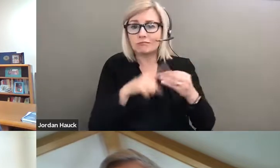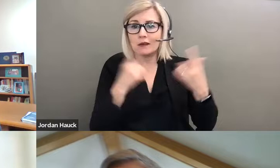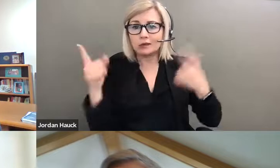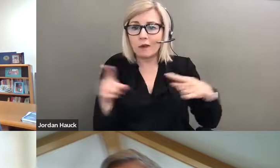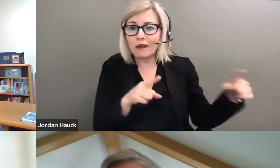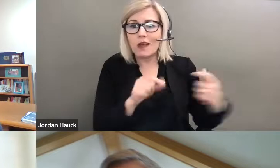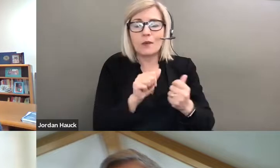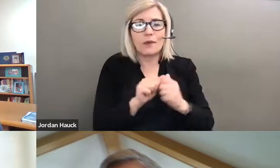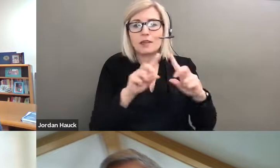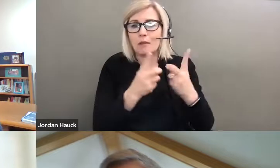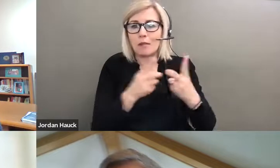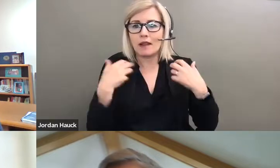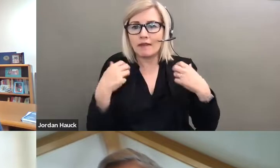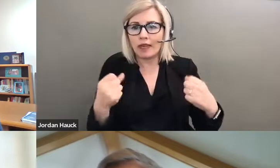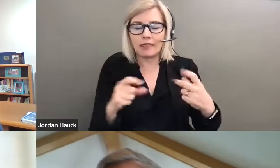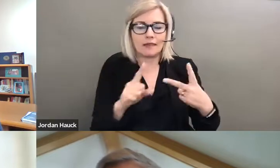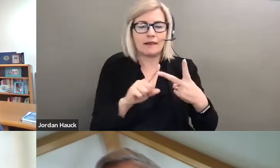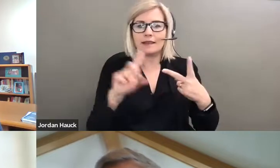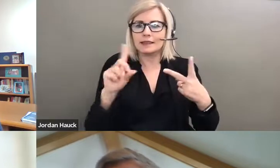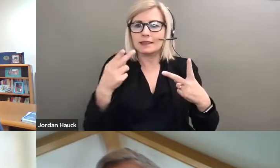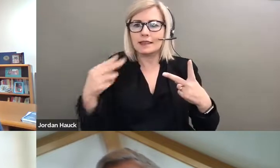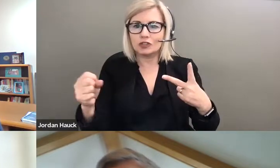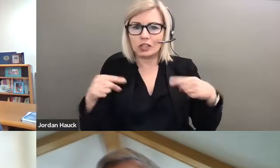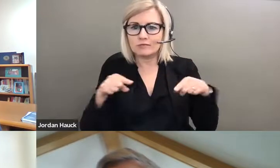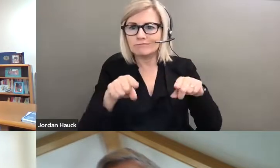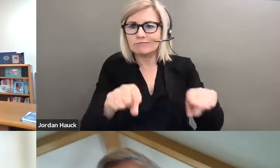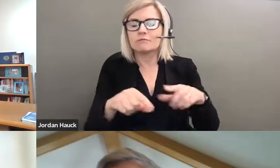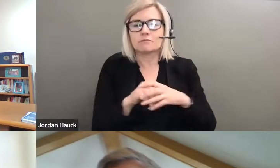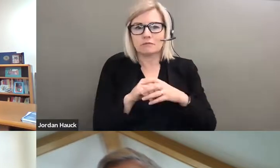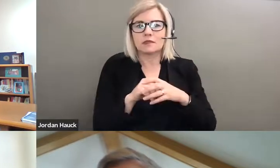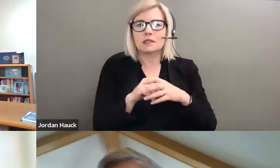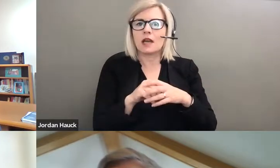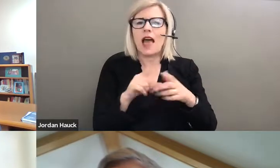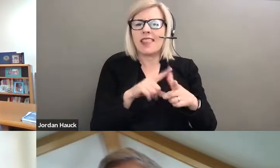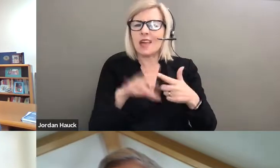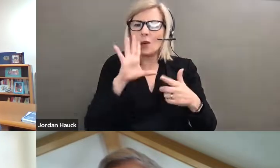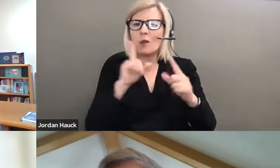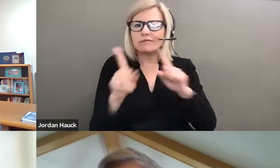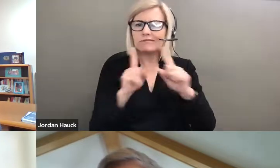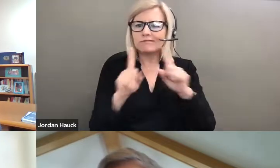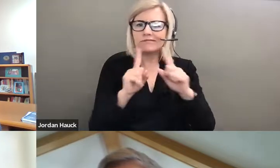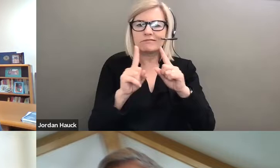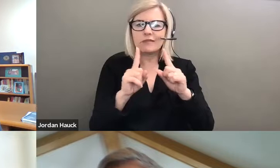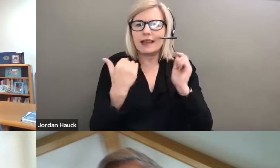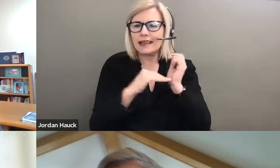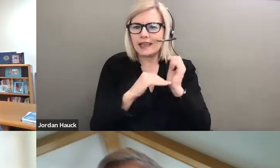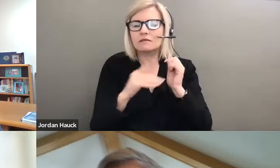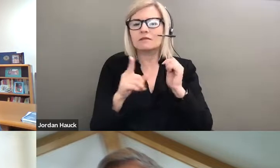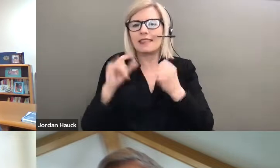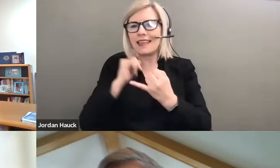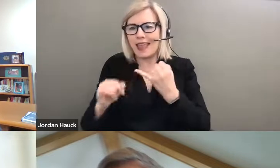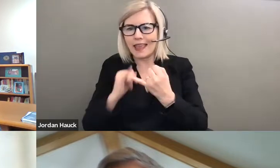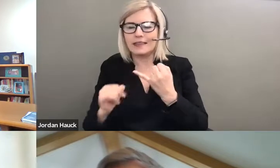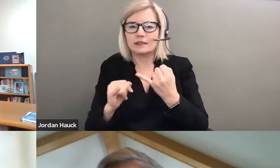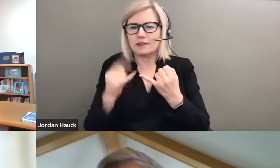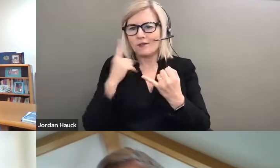the Department of Health and DHS. It's going to be a really high view. And then we're going to have some conversation, again, like leave some conversation at the